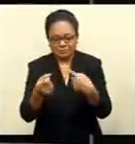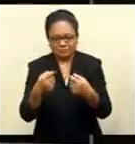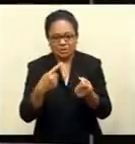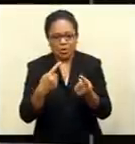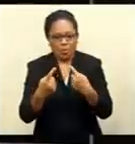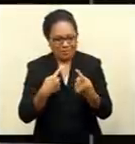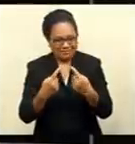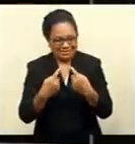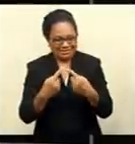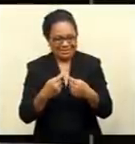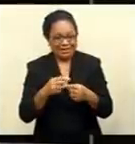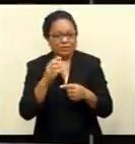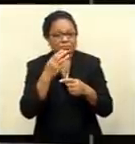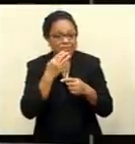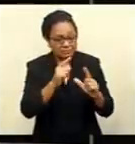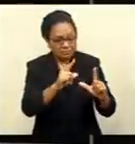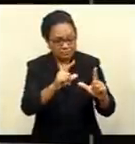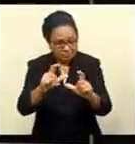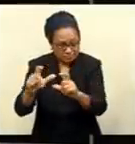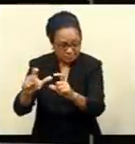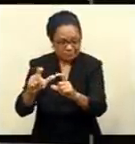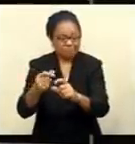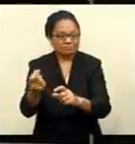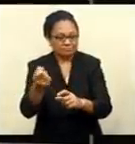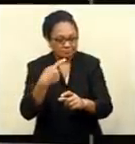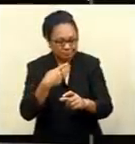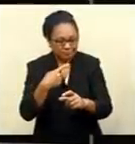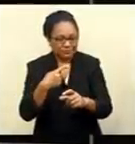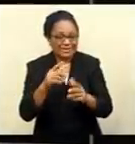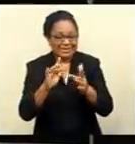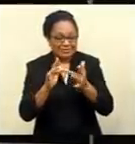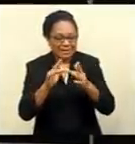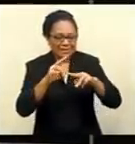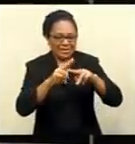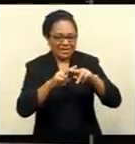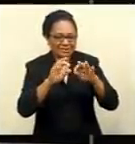Send us newsworthy pictures and videos, email